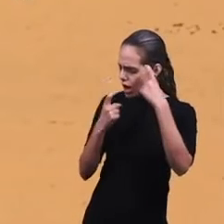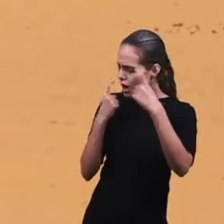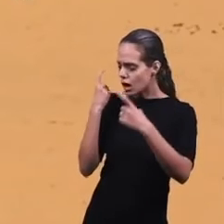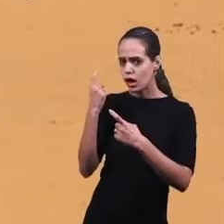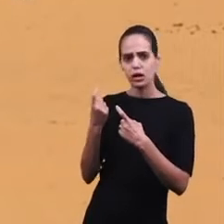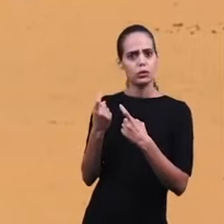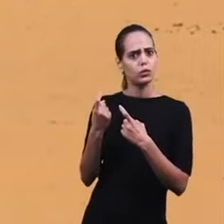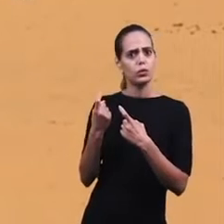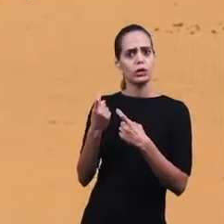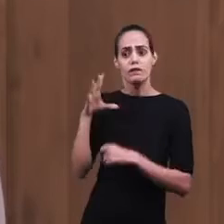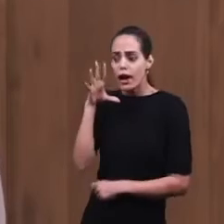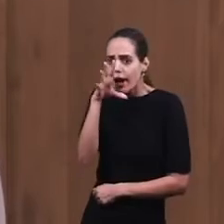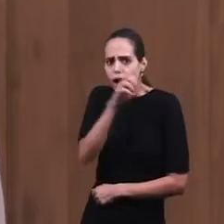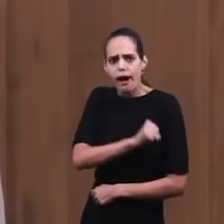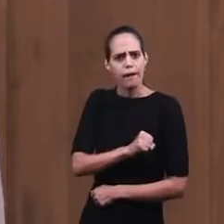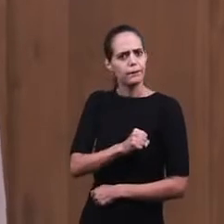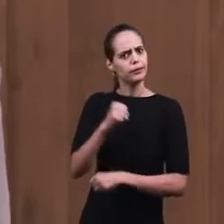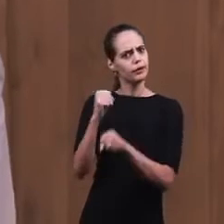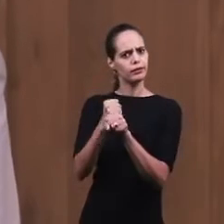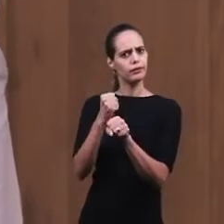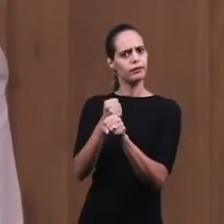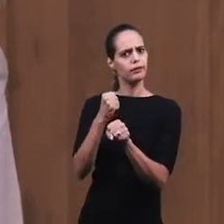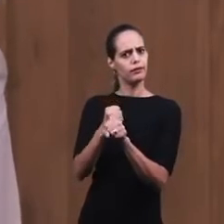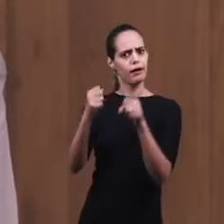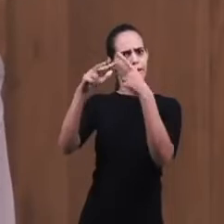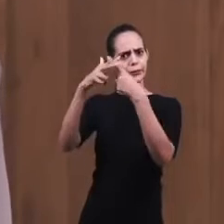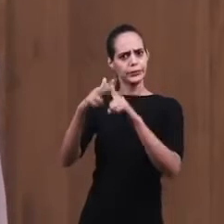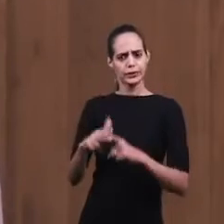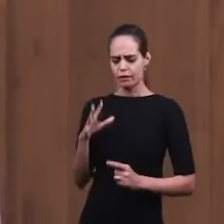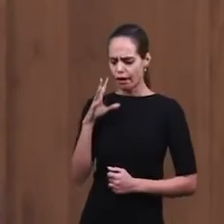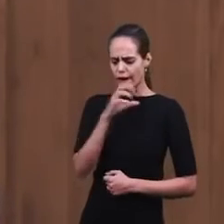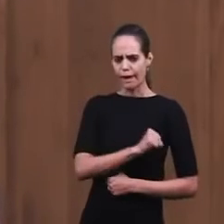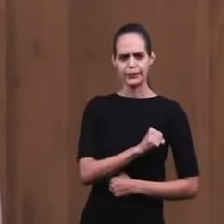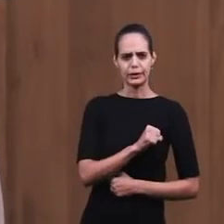quick. So then they created another plan.